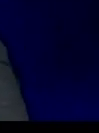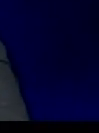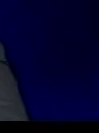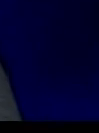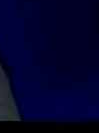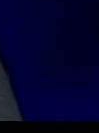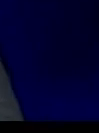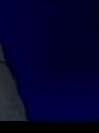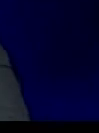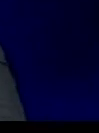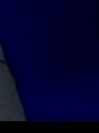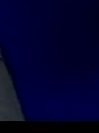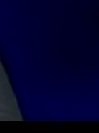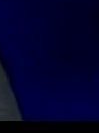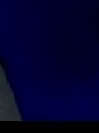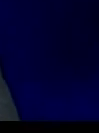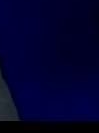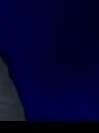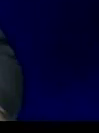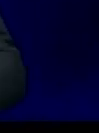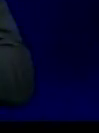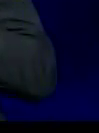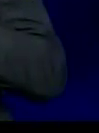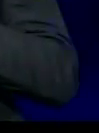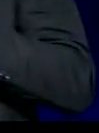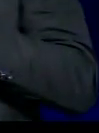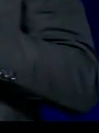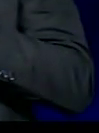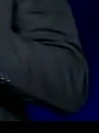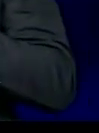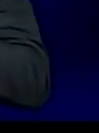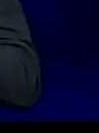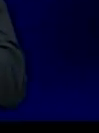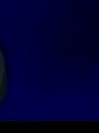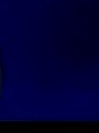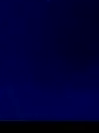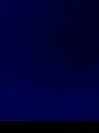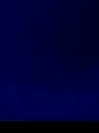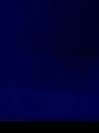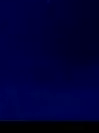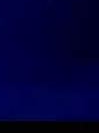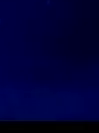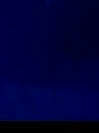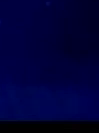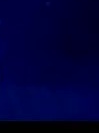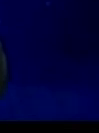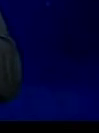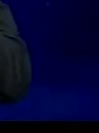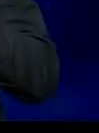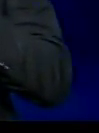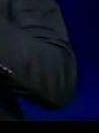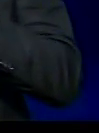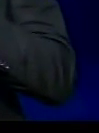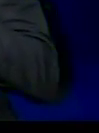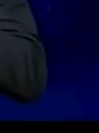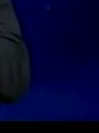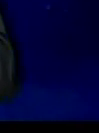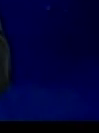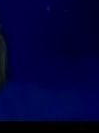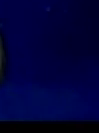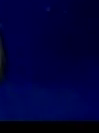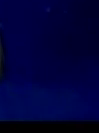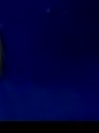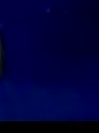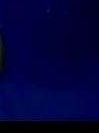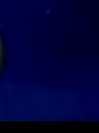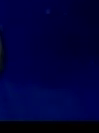mighty name of Jesus. Things will never remain the same again after the program today, in the mighty name of Jesus. Today,